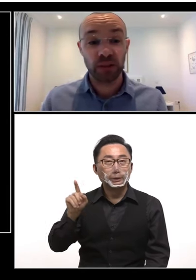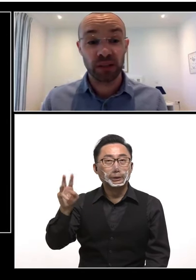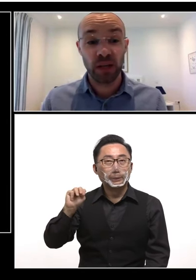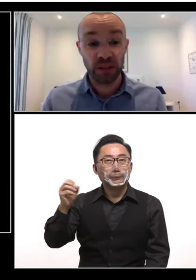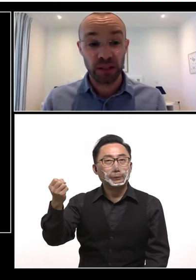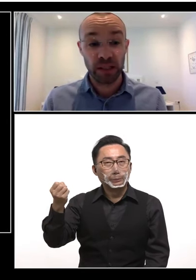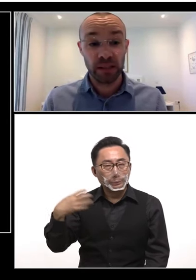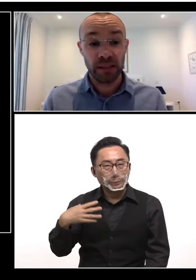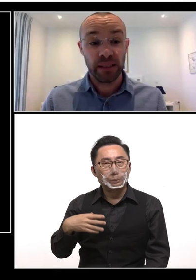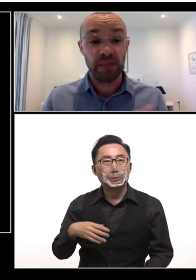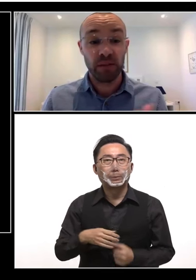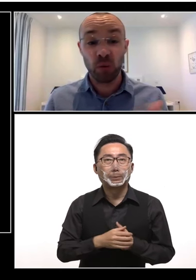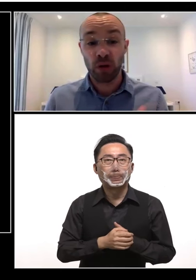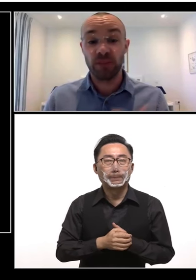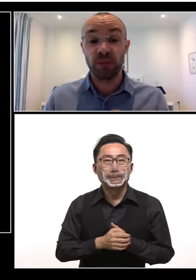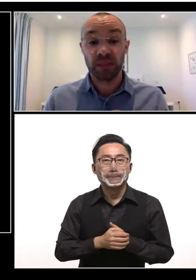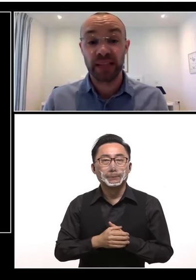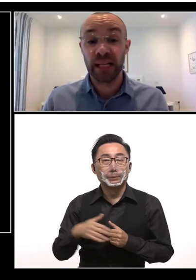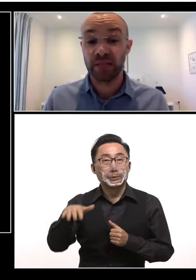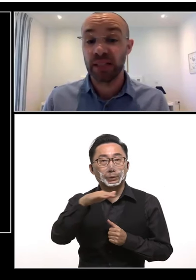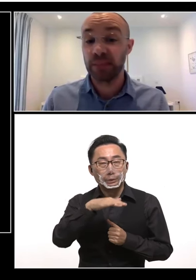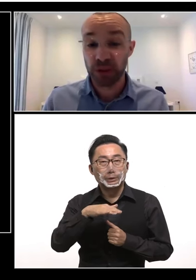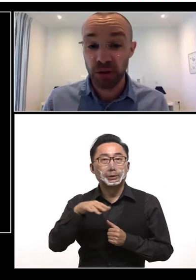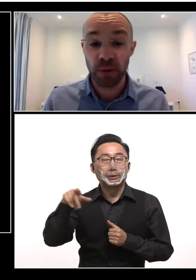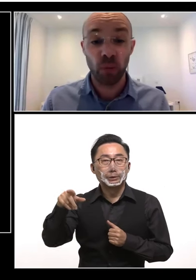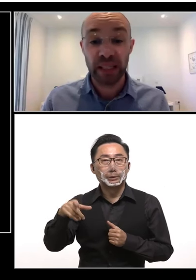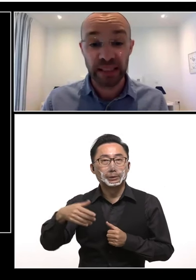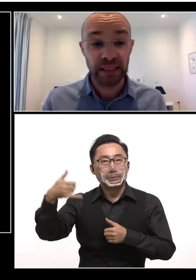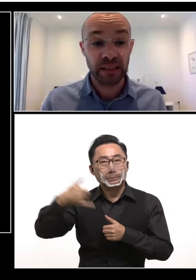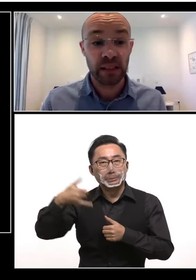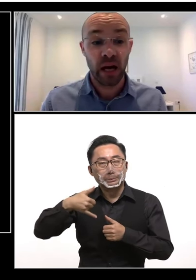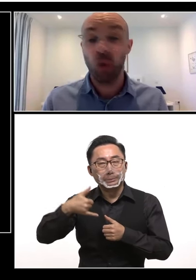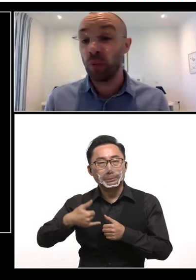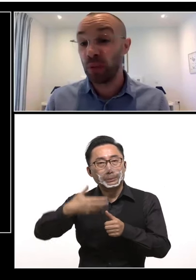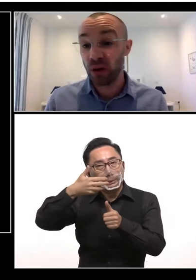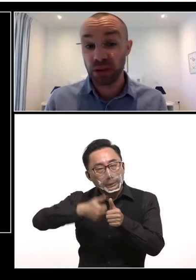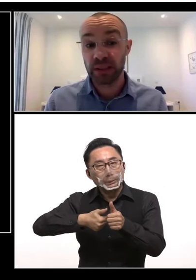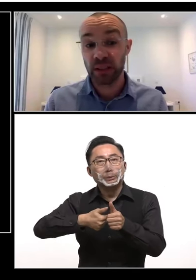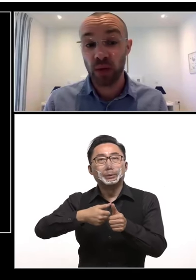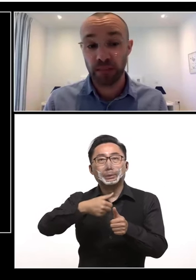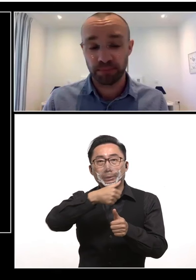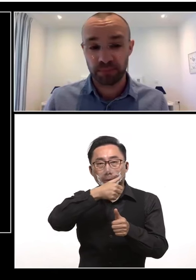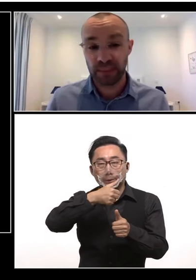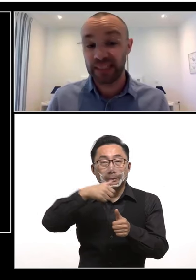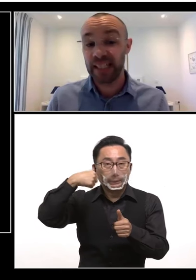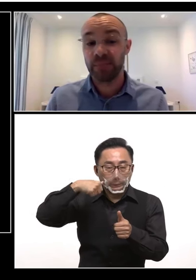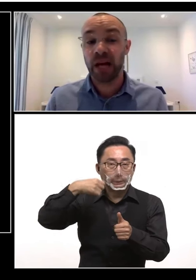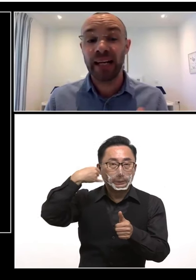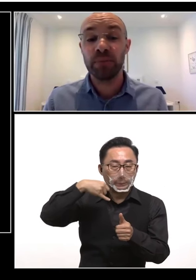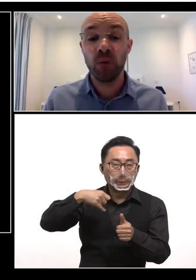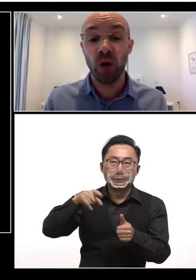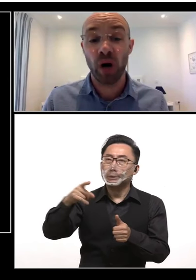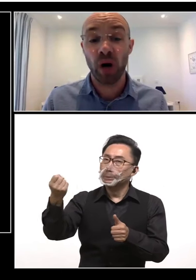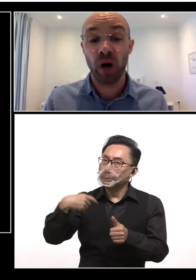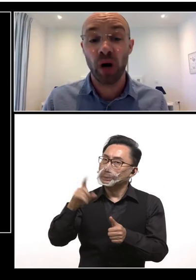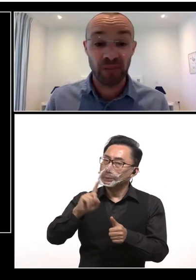as we got to know each other, he felt more comfortable to tell Ad Infinitum the truth about what he needed and what we were not doing so well. He said, "I could